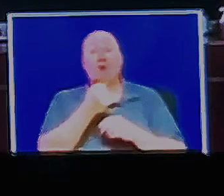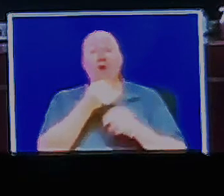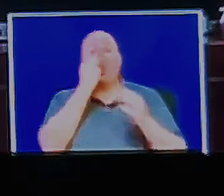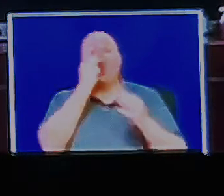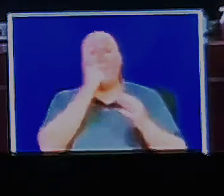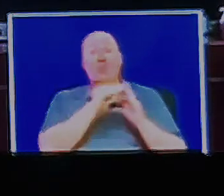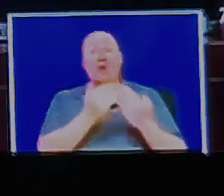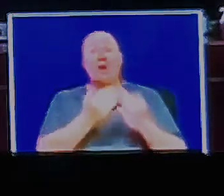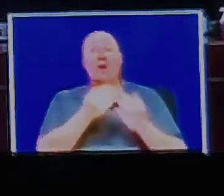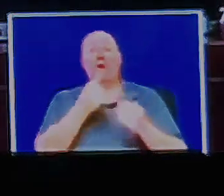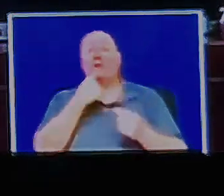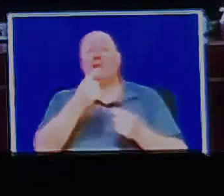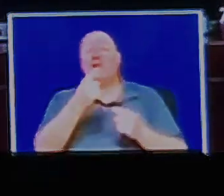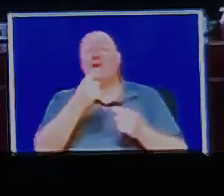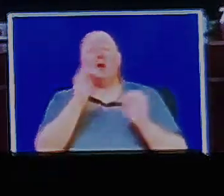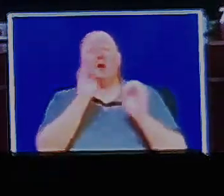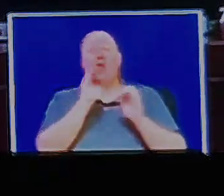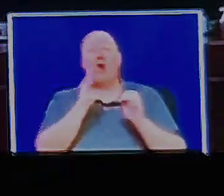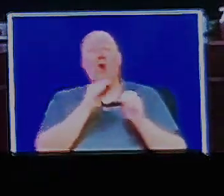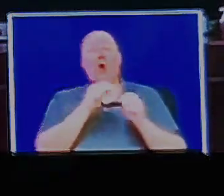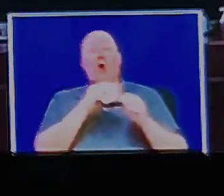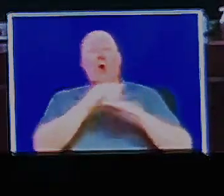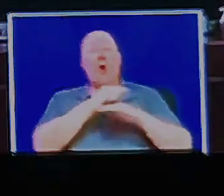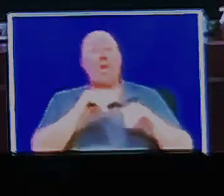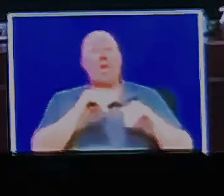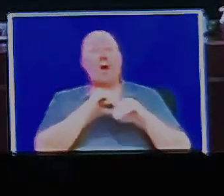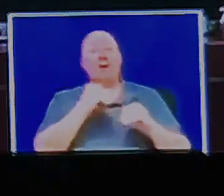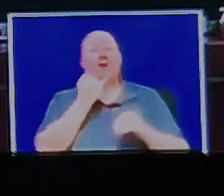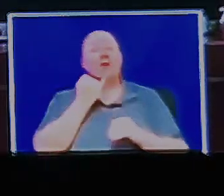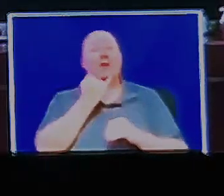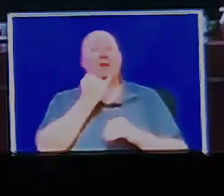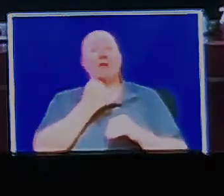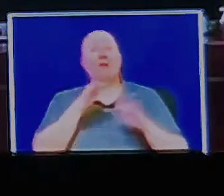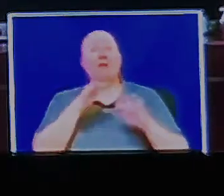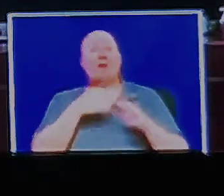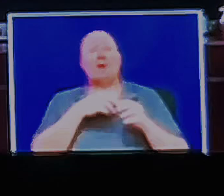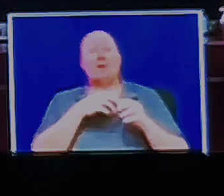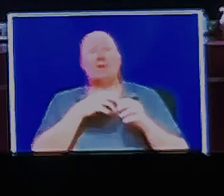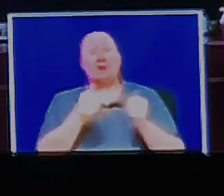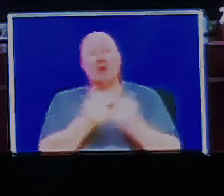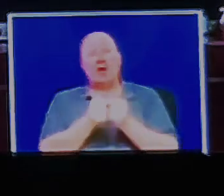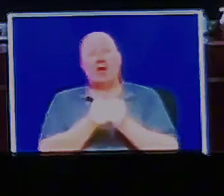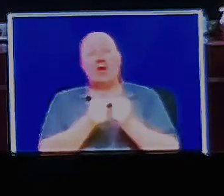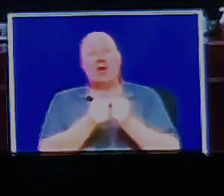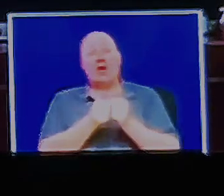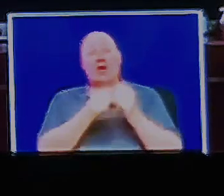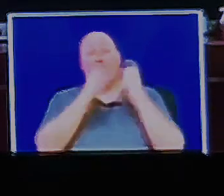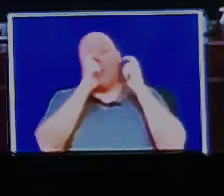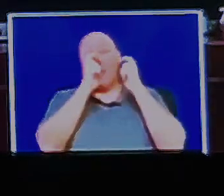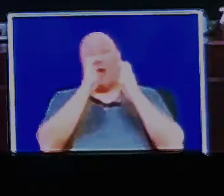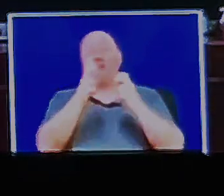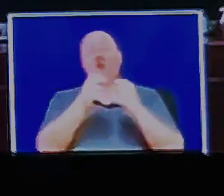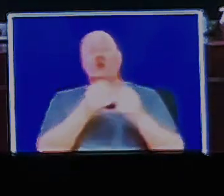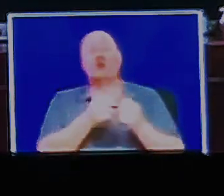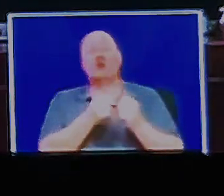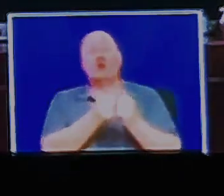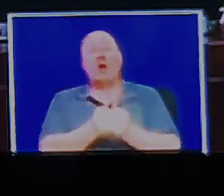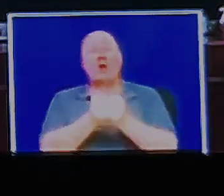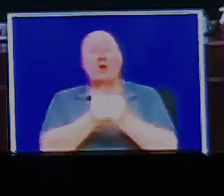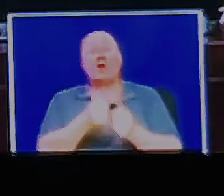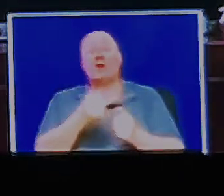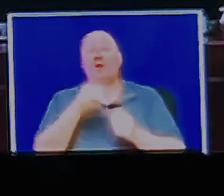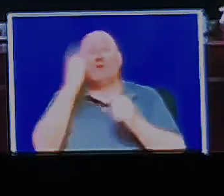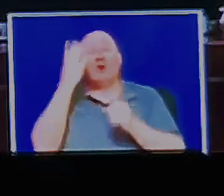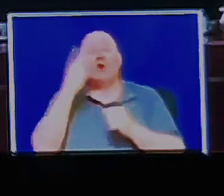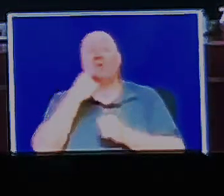no apartheid in Israel. People ride on buses together. He forgot to say that